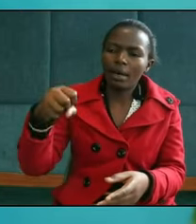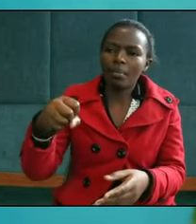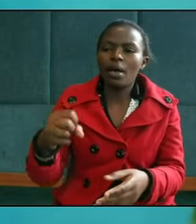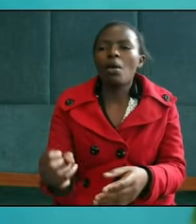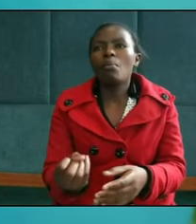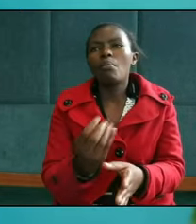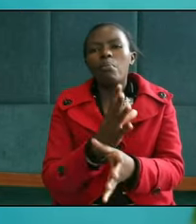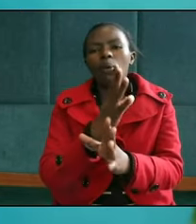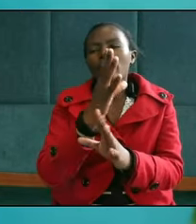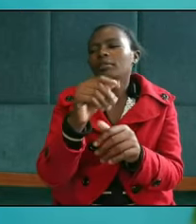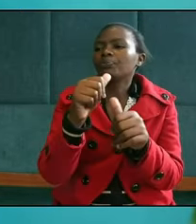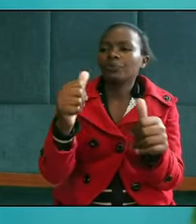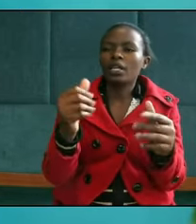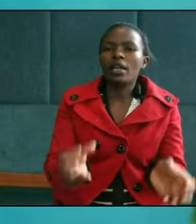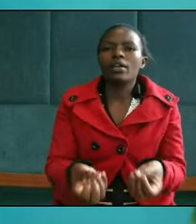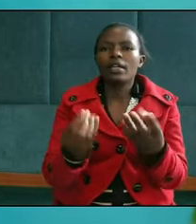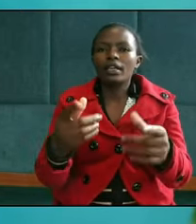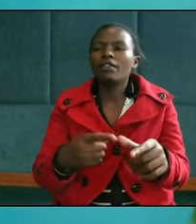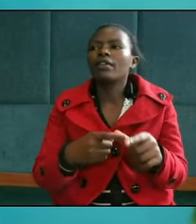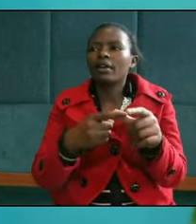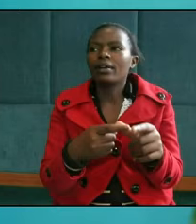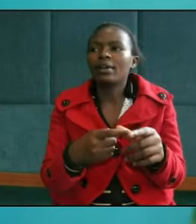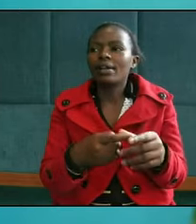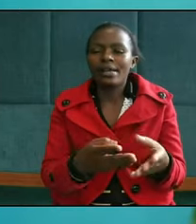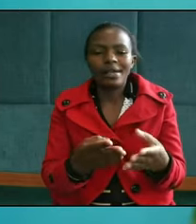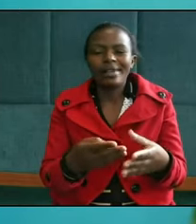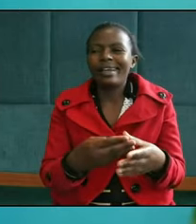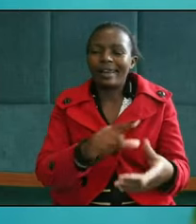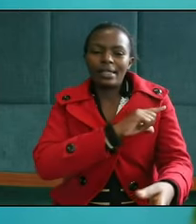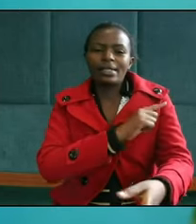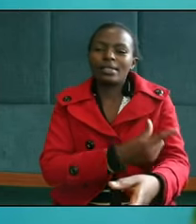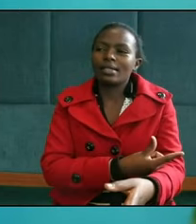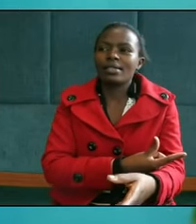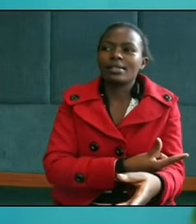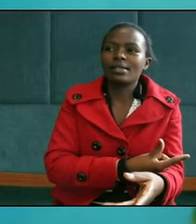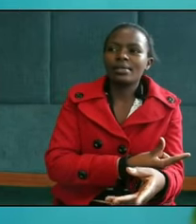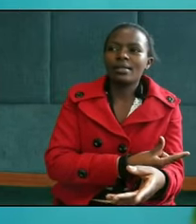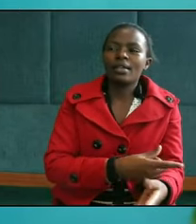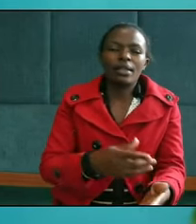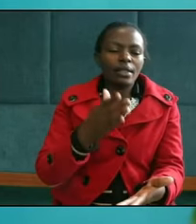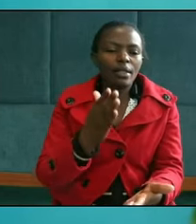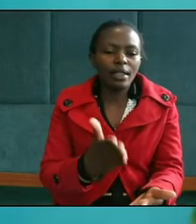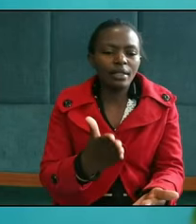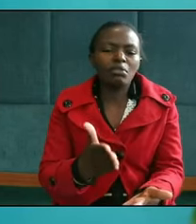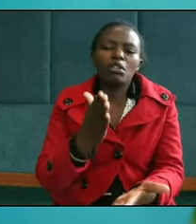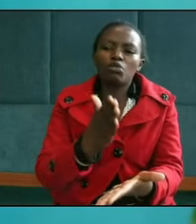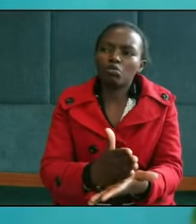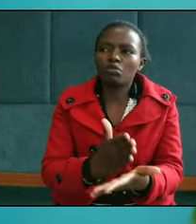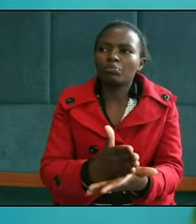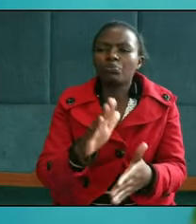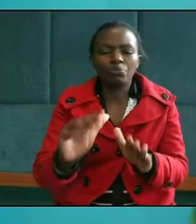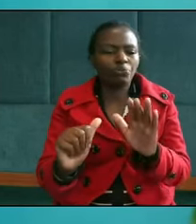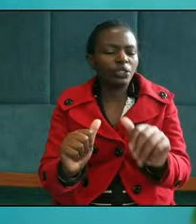receiving added grace in times of special need. It is a serious call, dear saints. Unless,